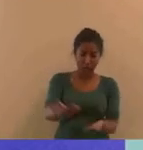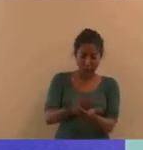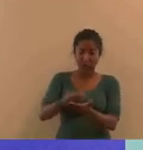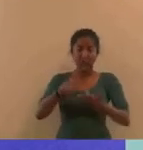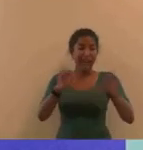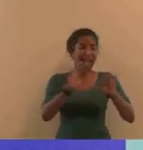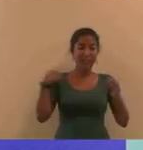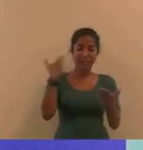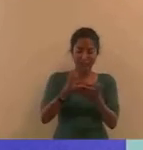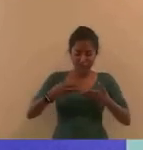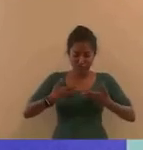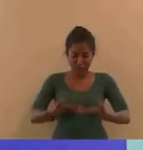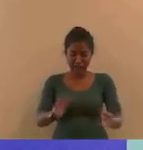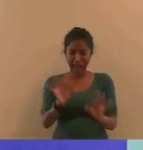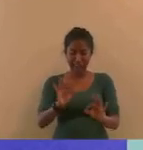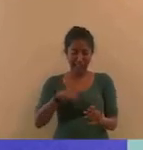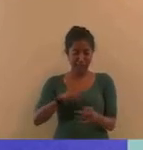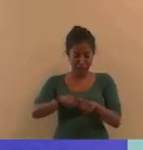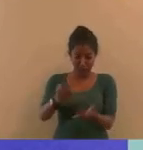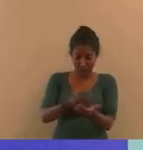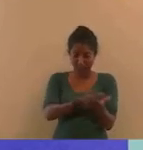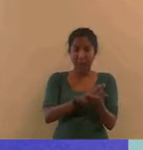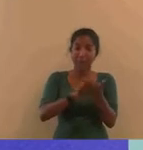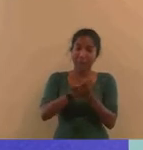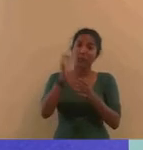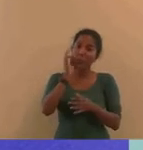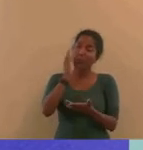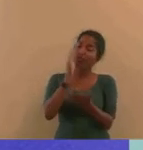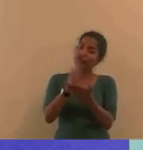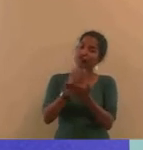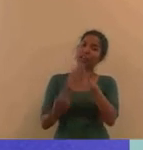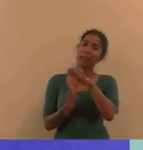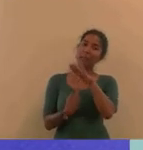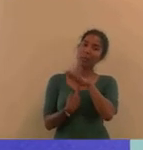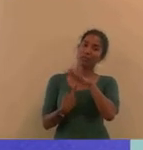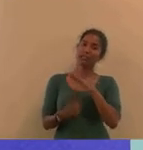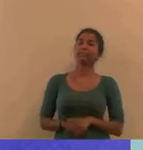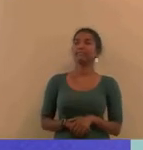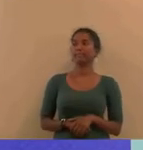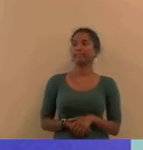can, again emphasising how precious this water really is to them.